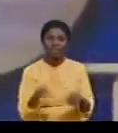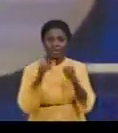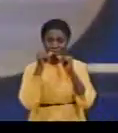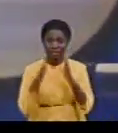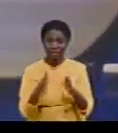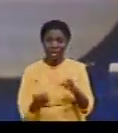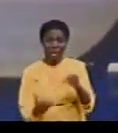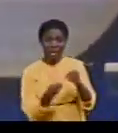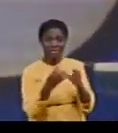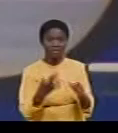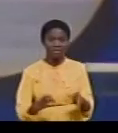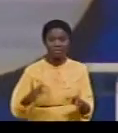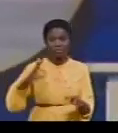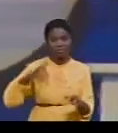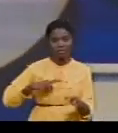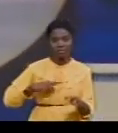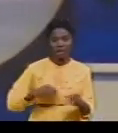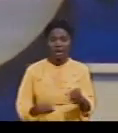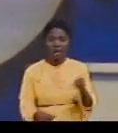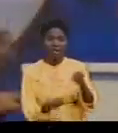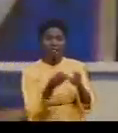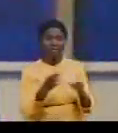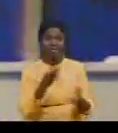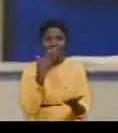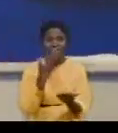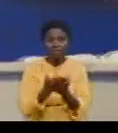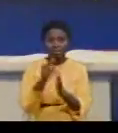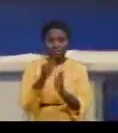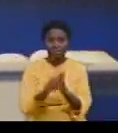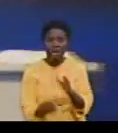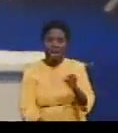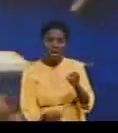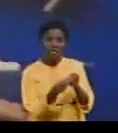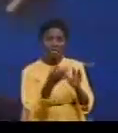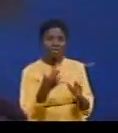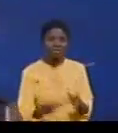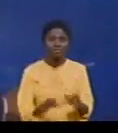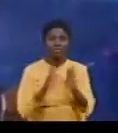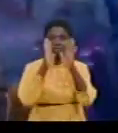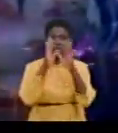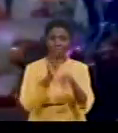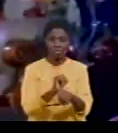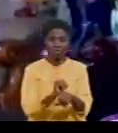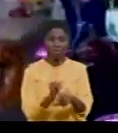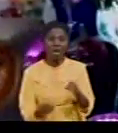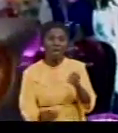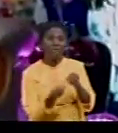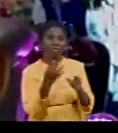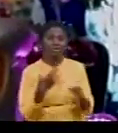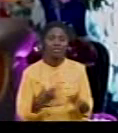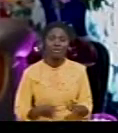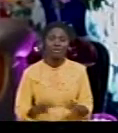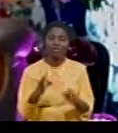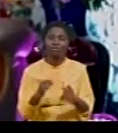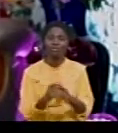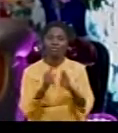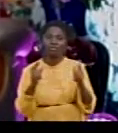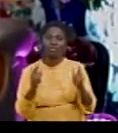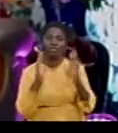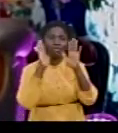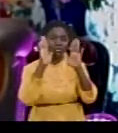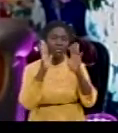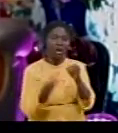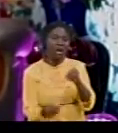benefits, addition of goodness, addition of miracle, addition of supernatural wonders,